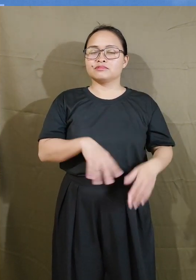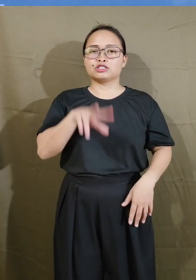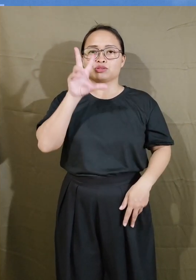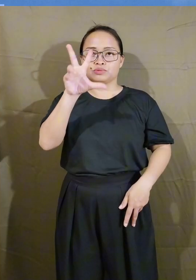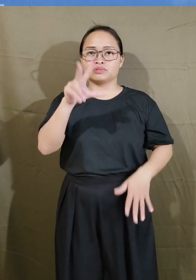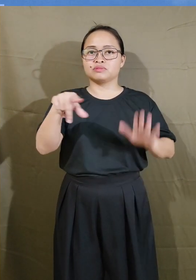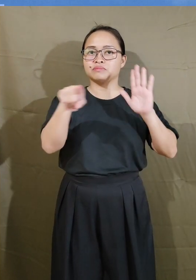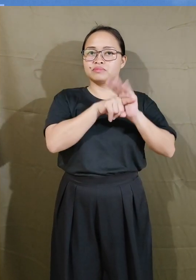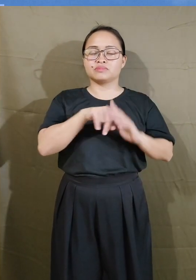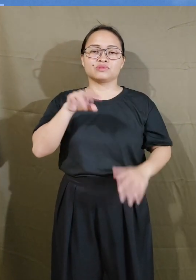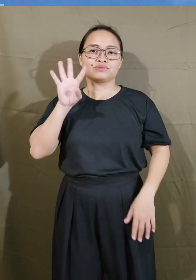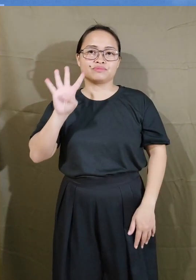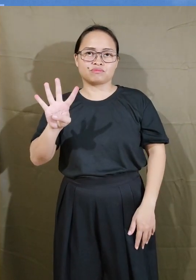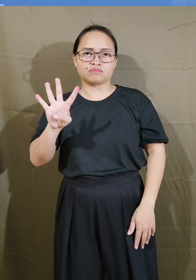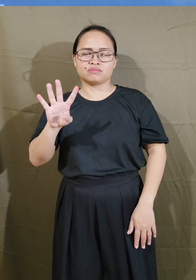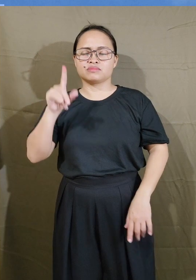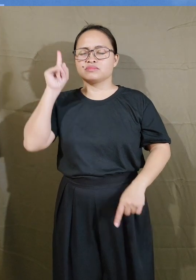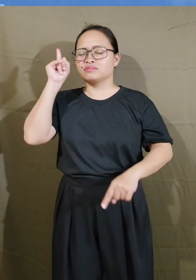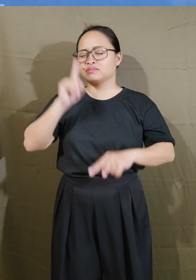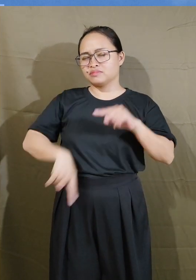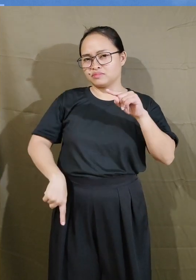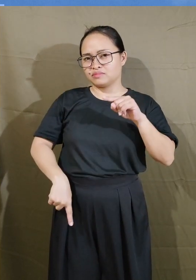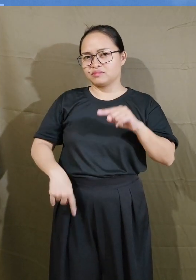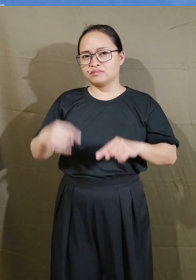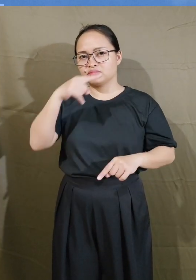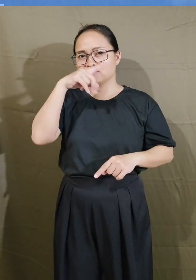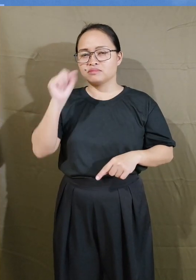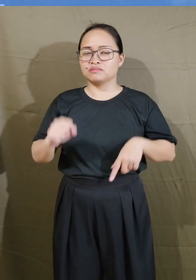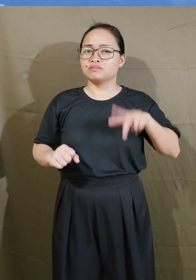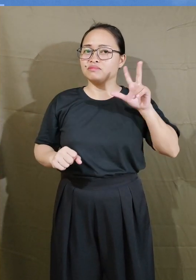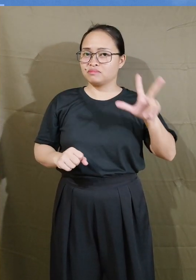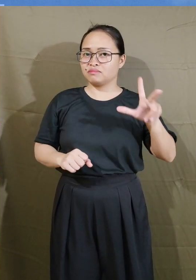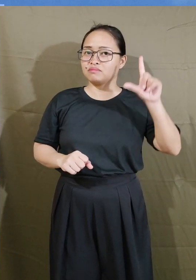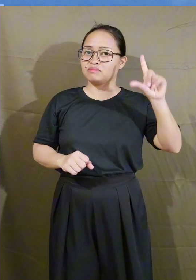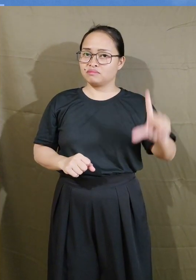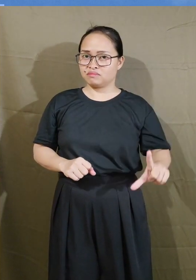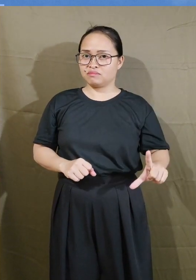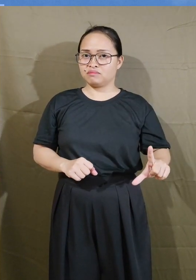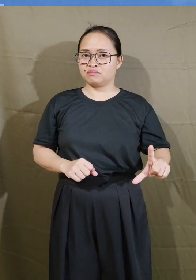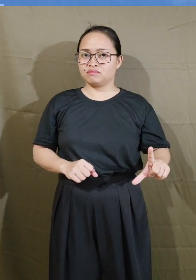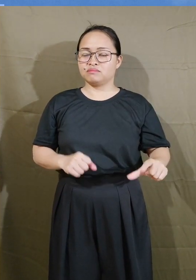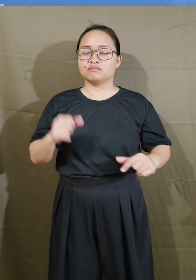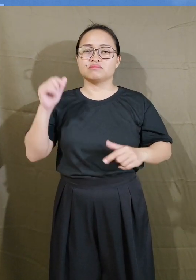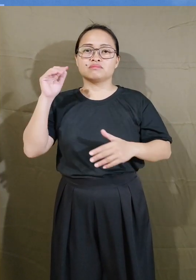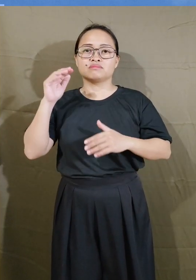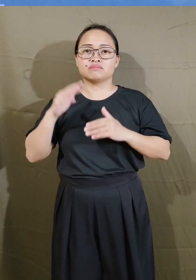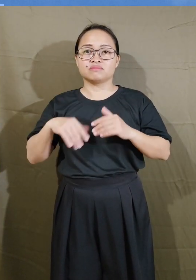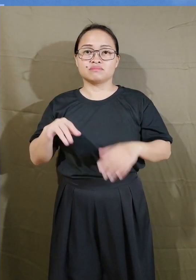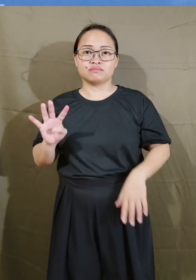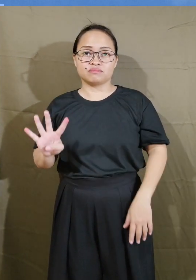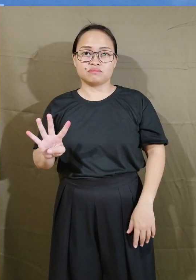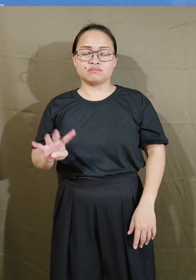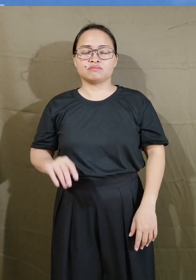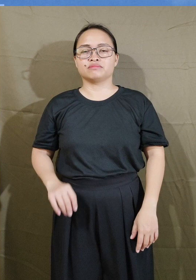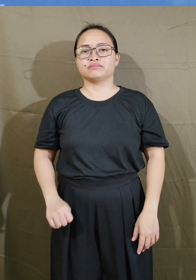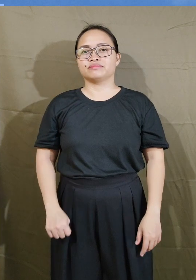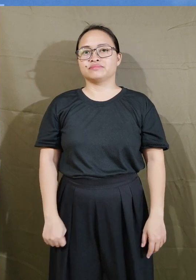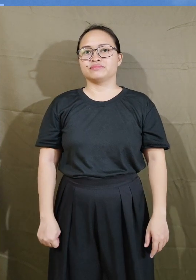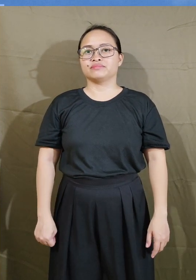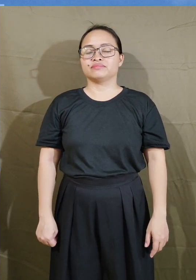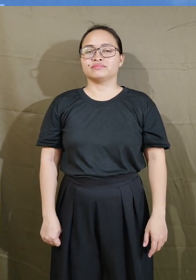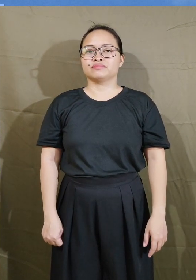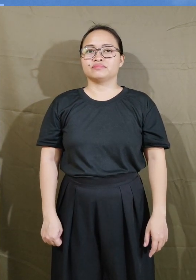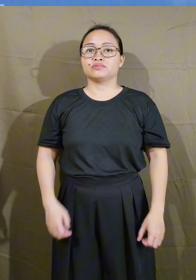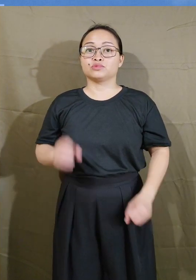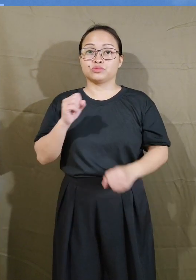Then 3 minus 4, it is not possible to subtract 4 from 3 since 3